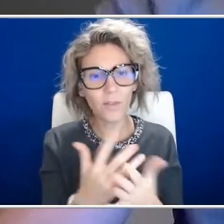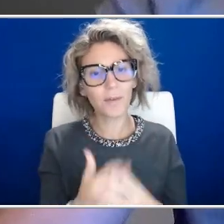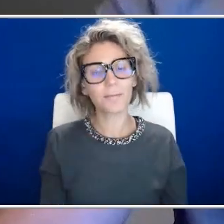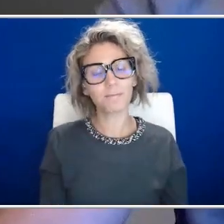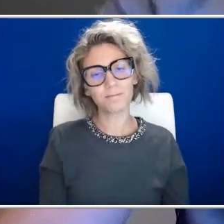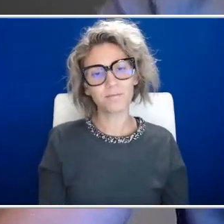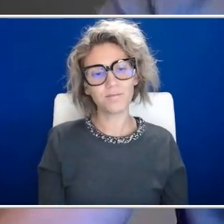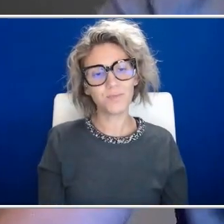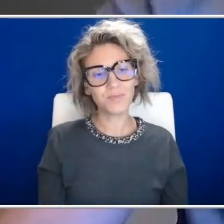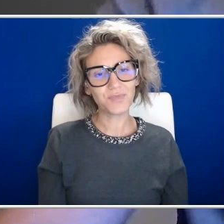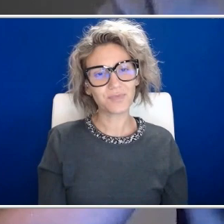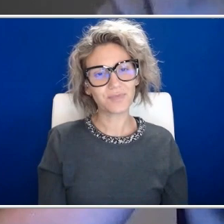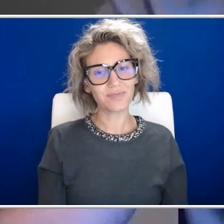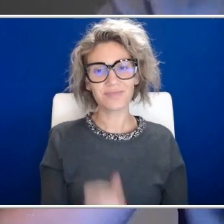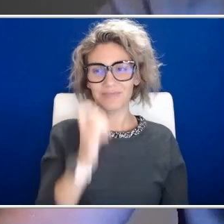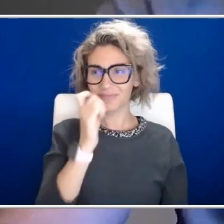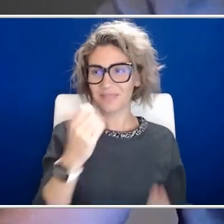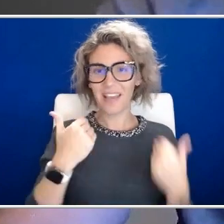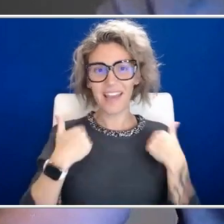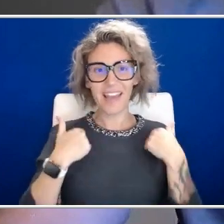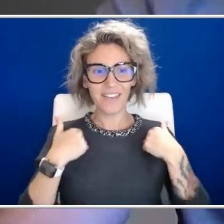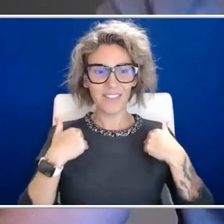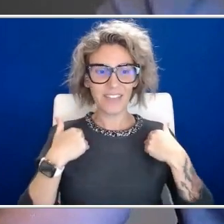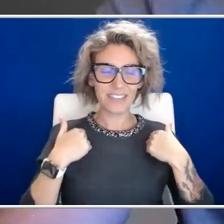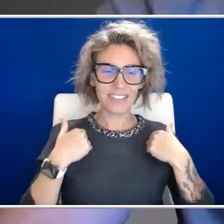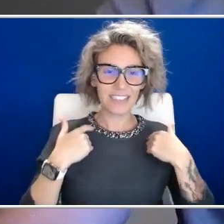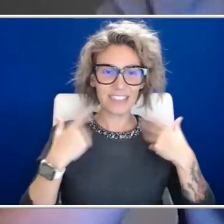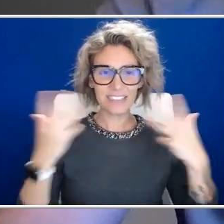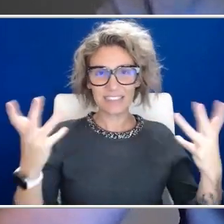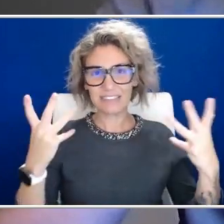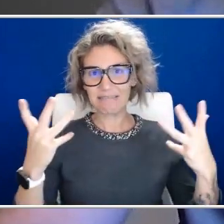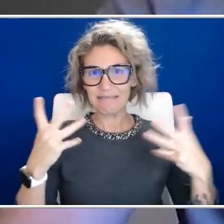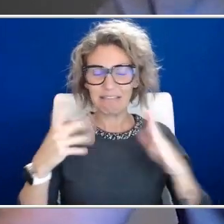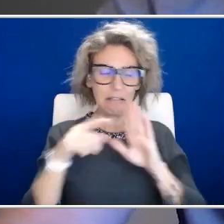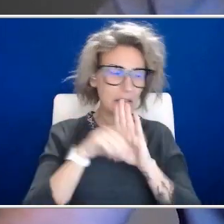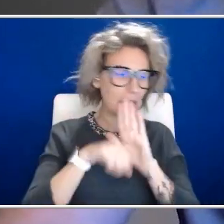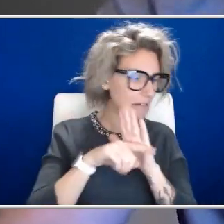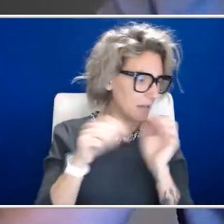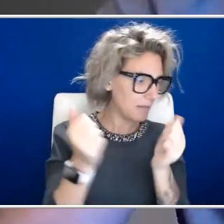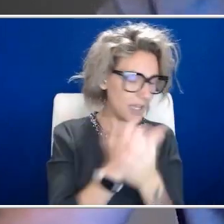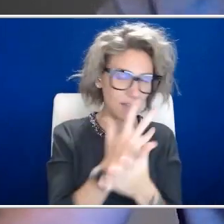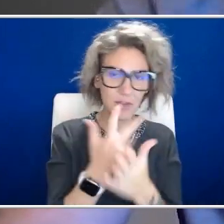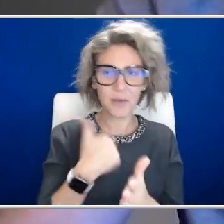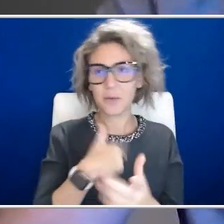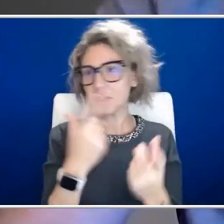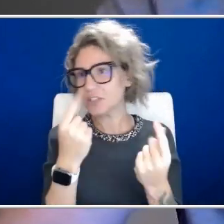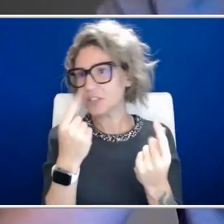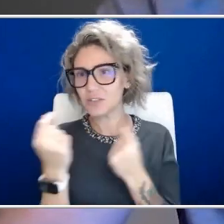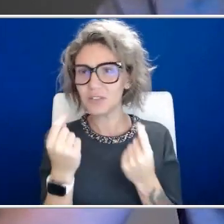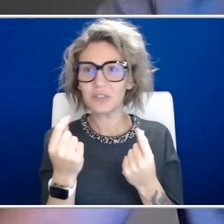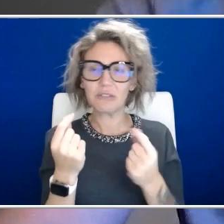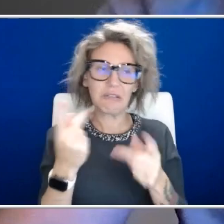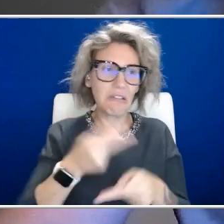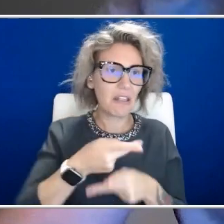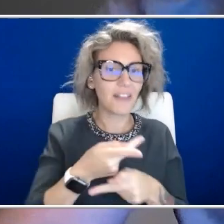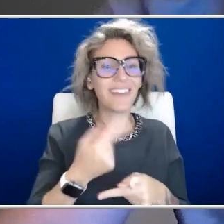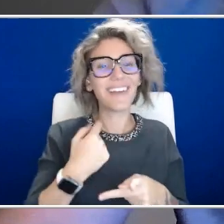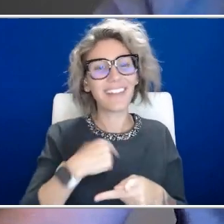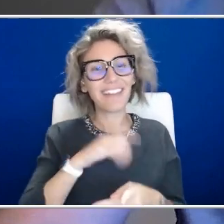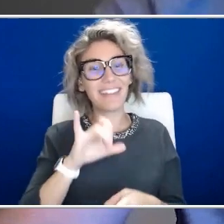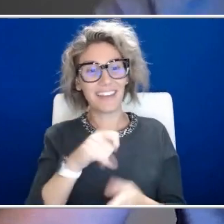I mean, not having this, dark cloud kind of looming over everything that we do, that's been very helpful.